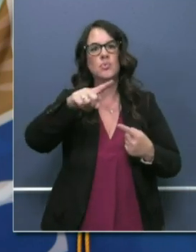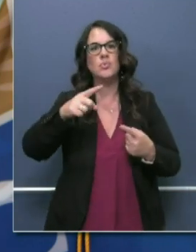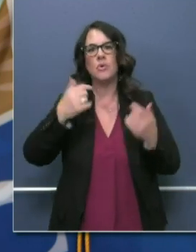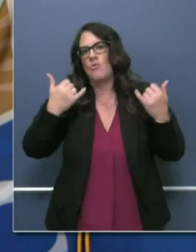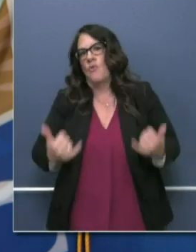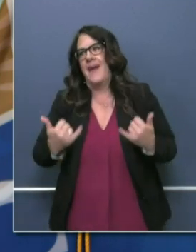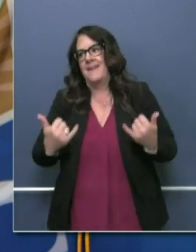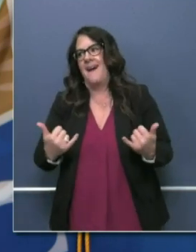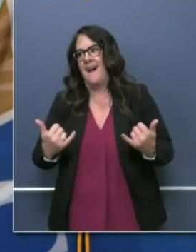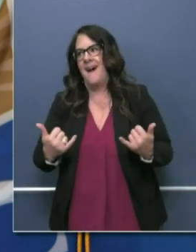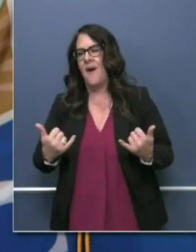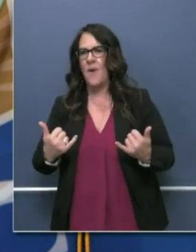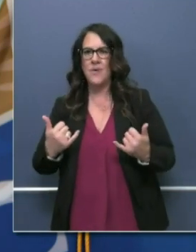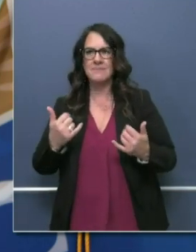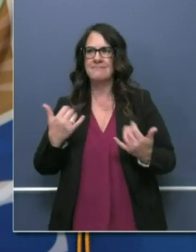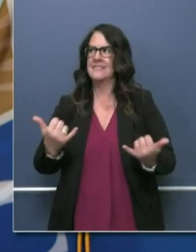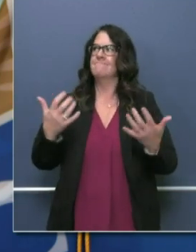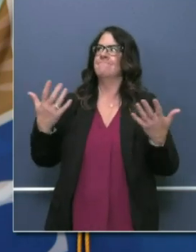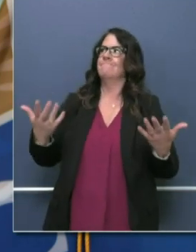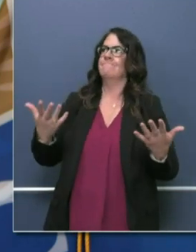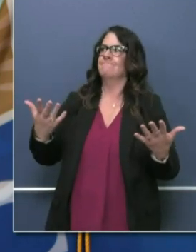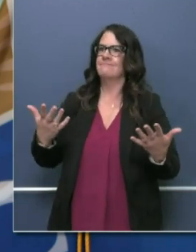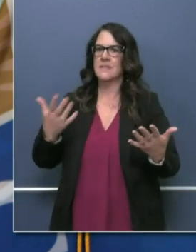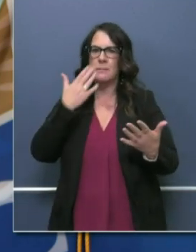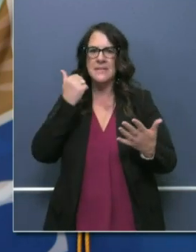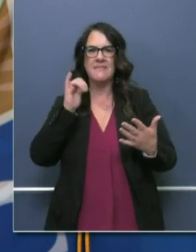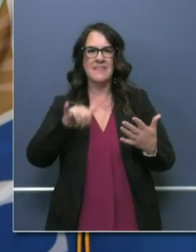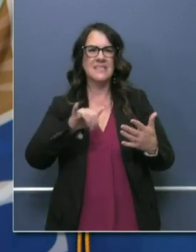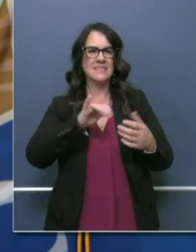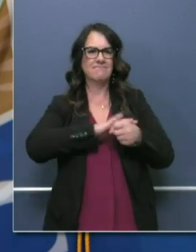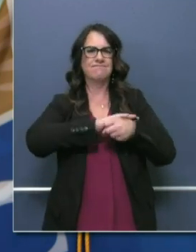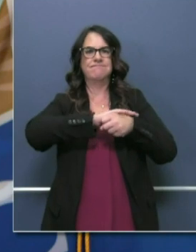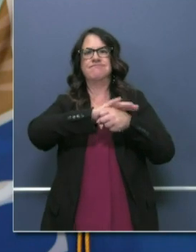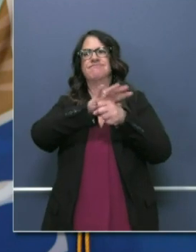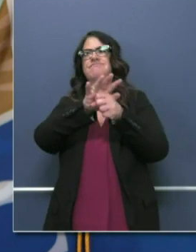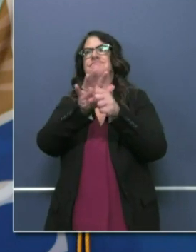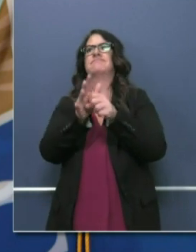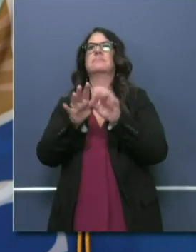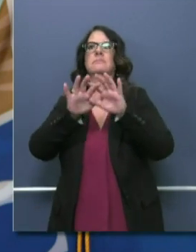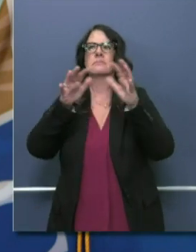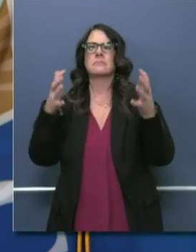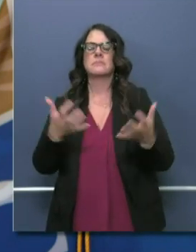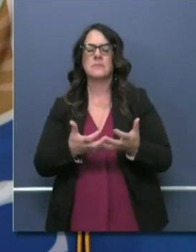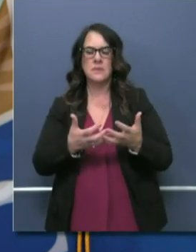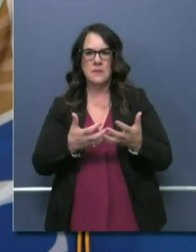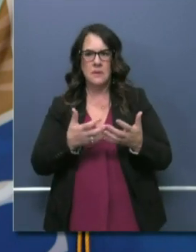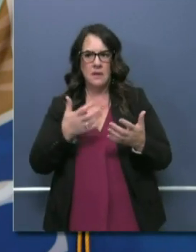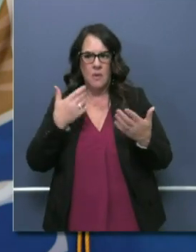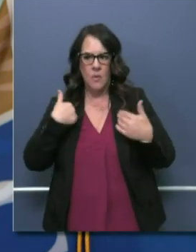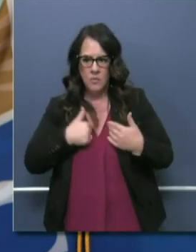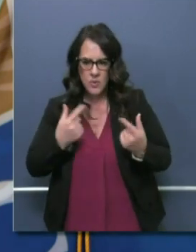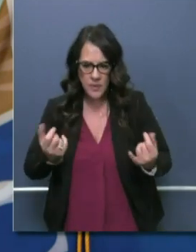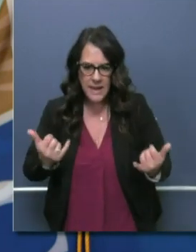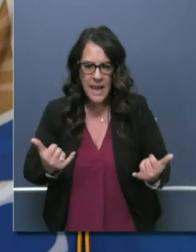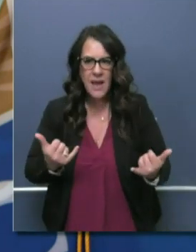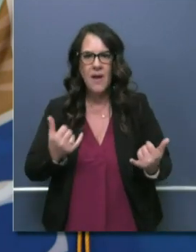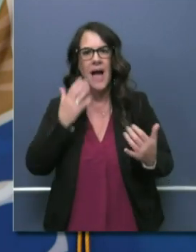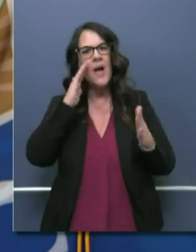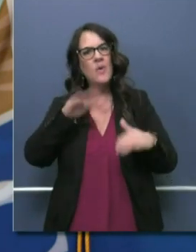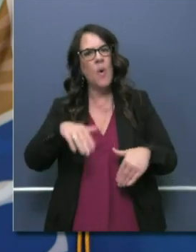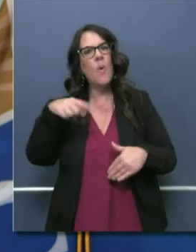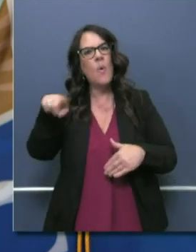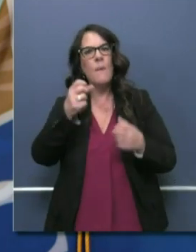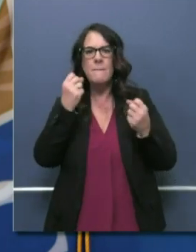at a point, this sort of hinge moment in this pandemic, where many had hoped we would be, many hoped we'd be